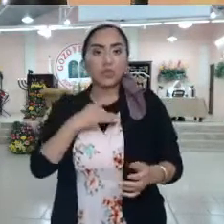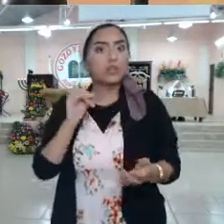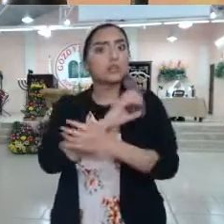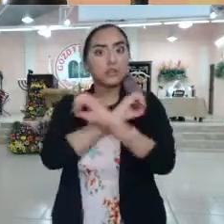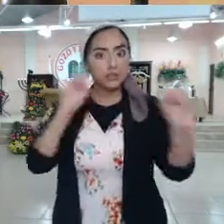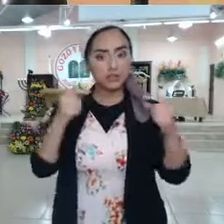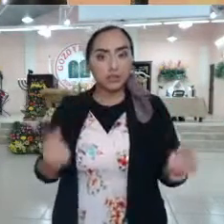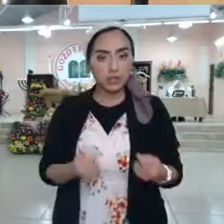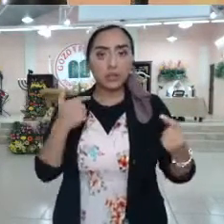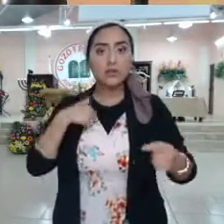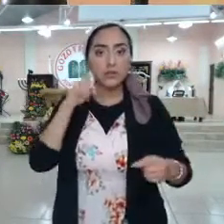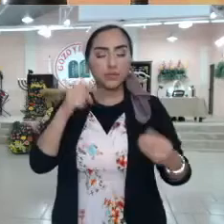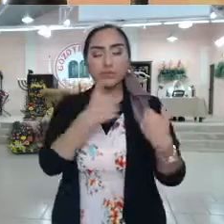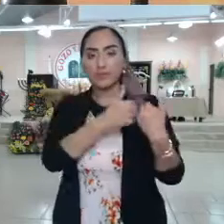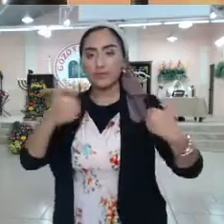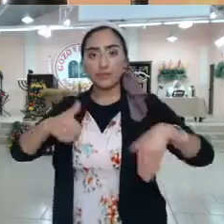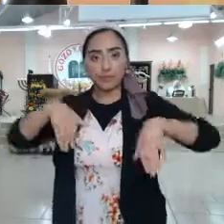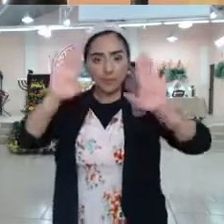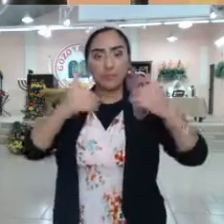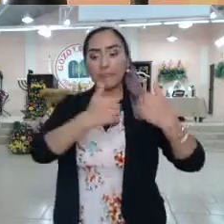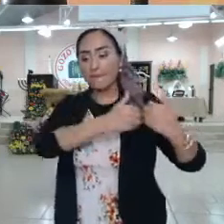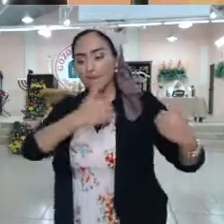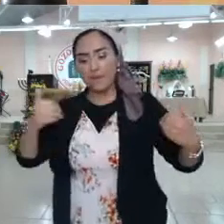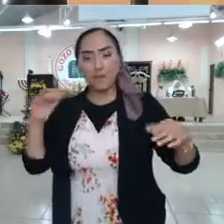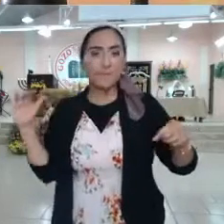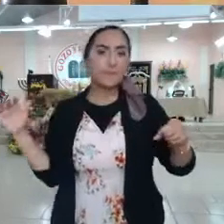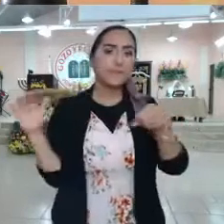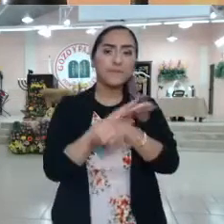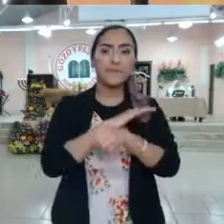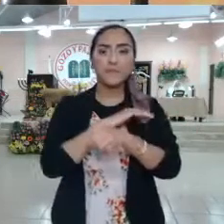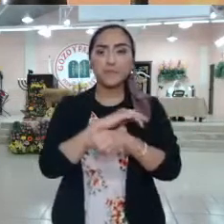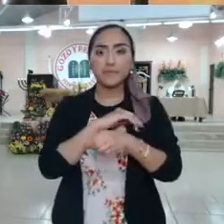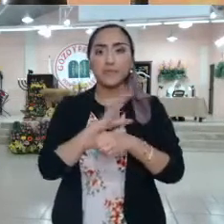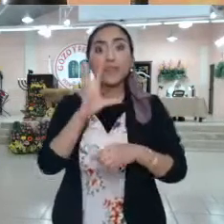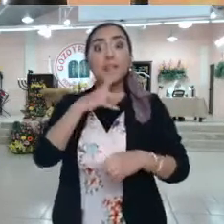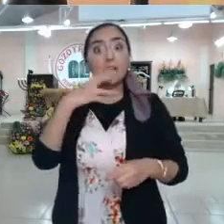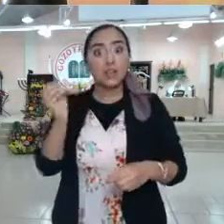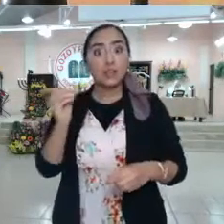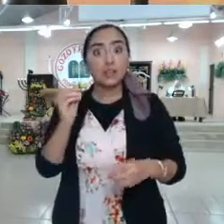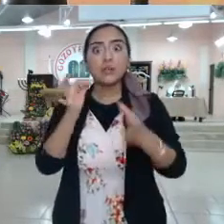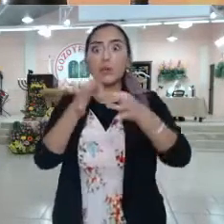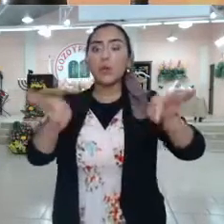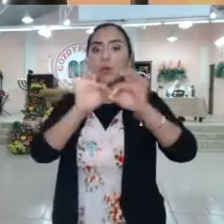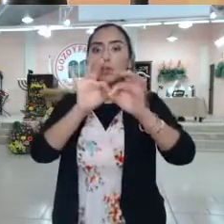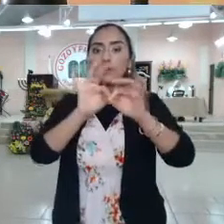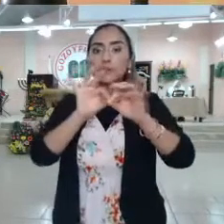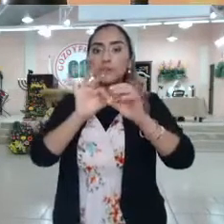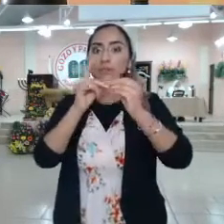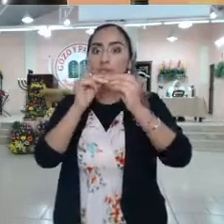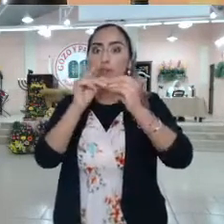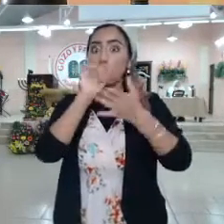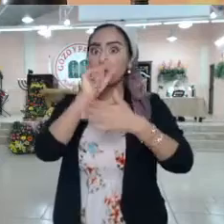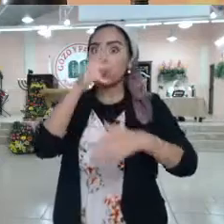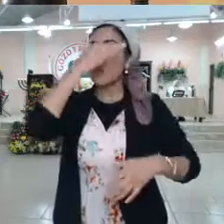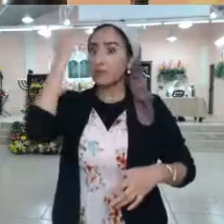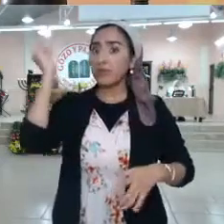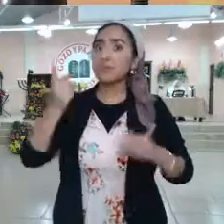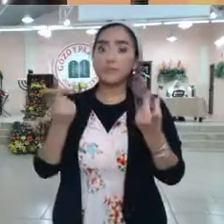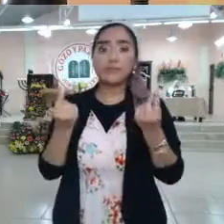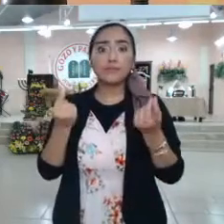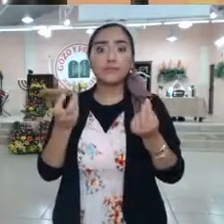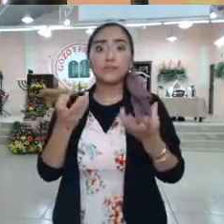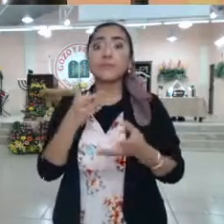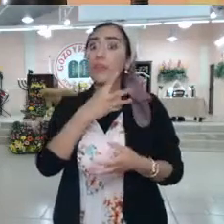can. We're not going to commit a sin, so consecrate yourself, be completely away on something important and that you